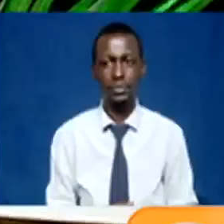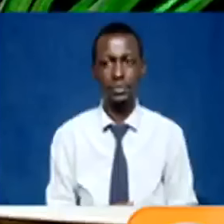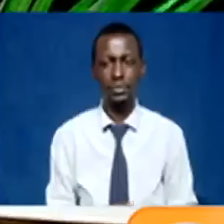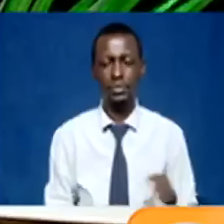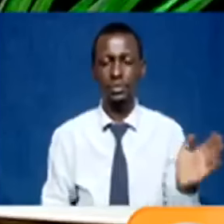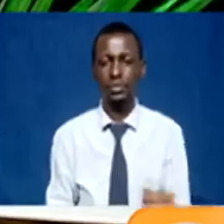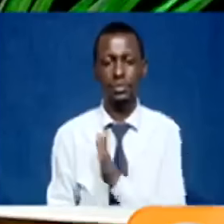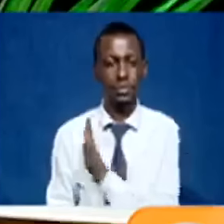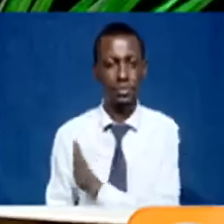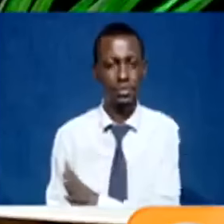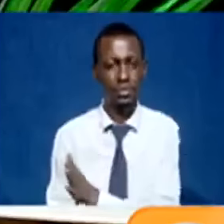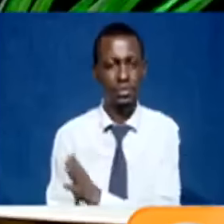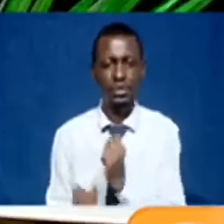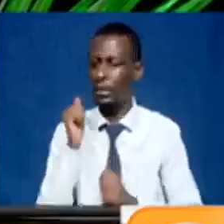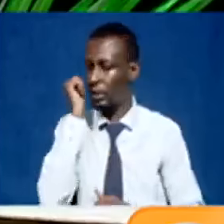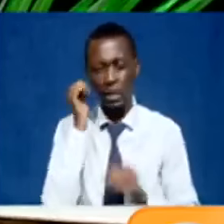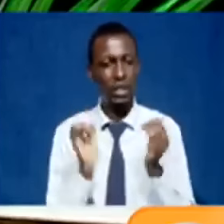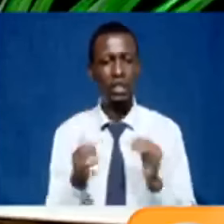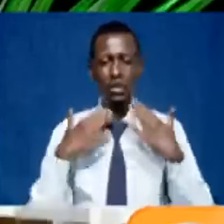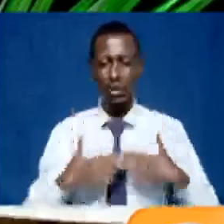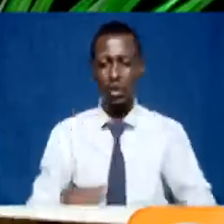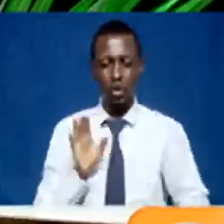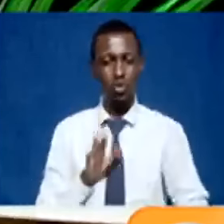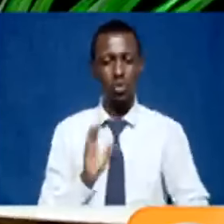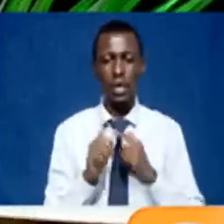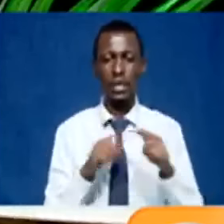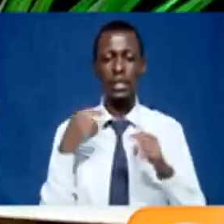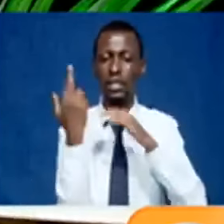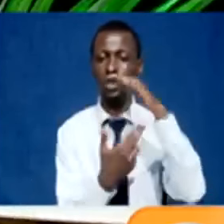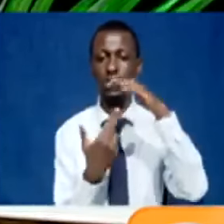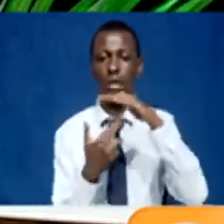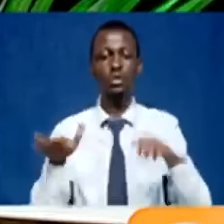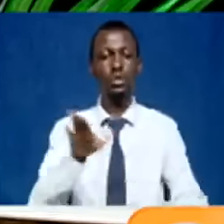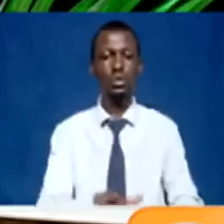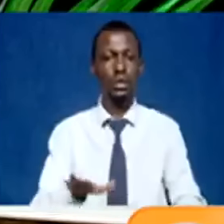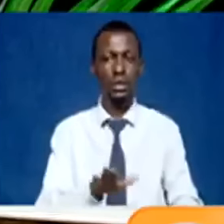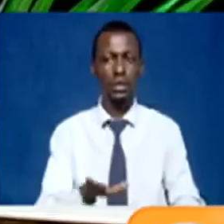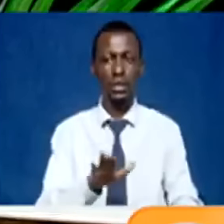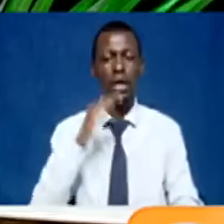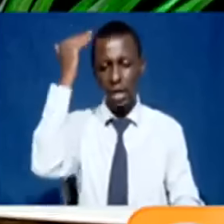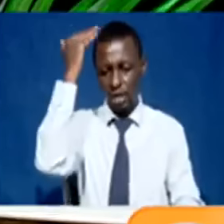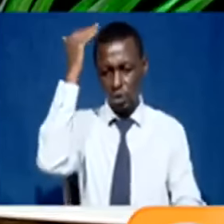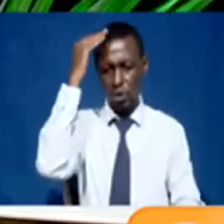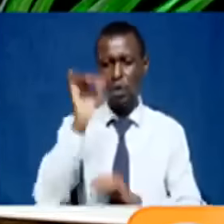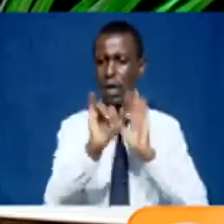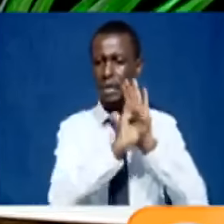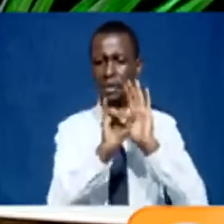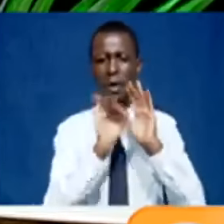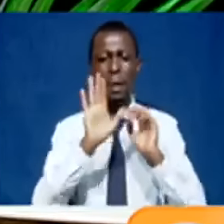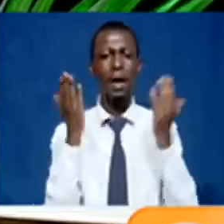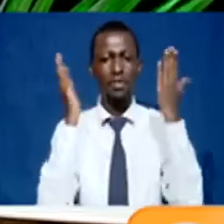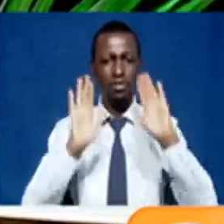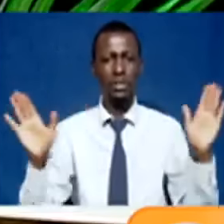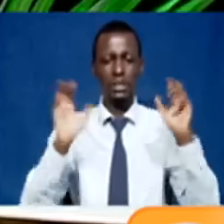On to some disturbing news now. The body of the woman decapitated at Nairobi's Roysambu estate has been positively identified. This as photos